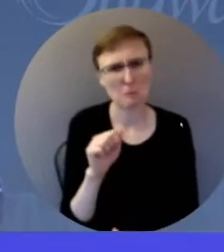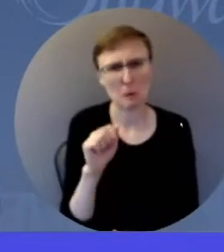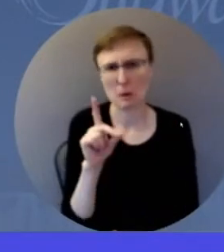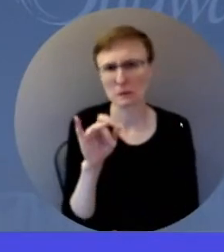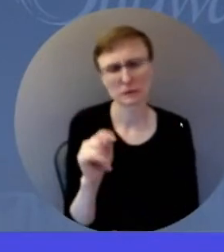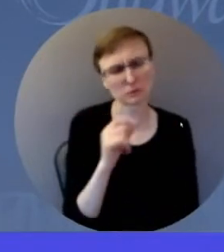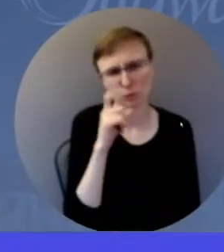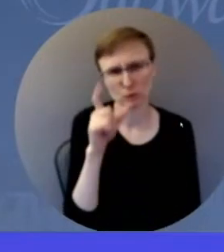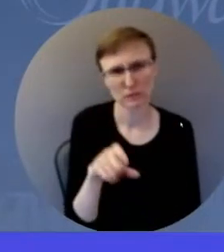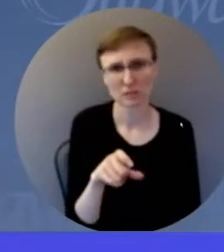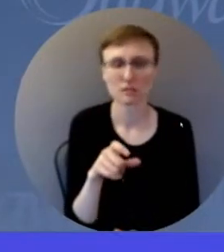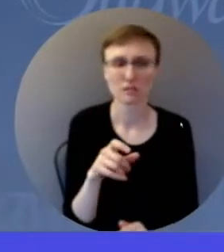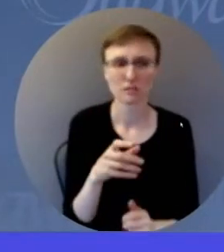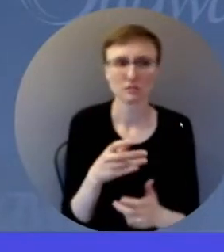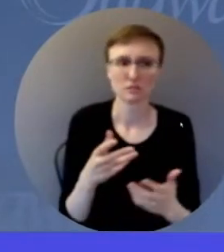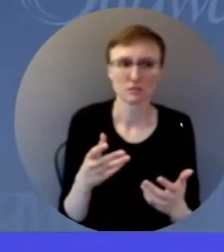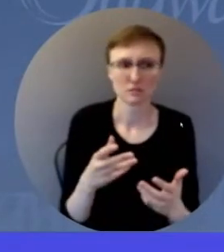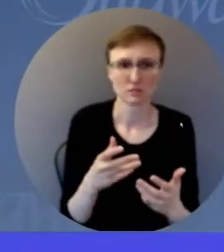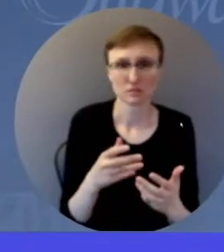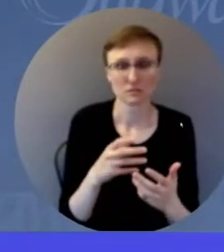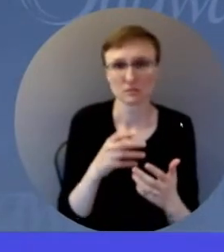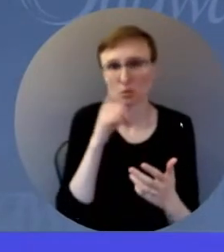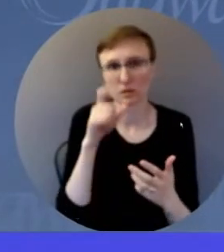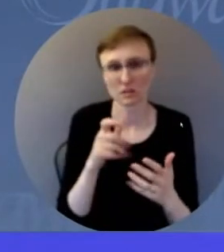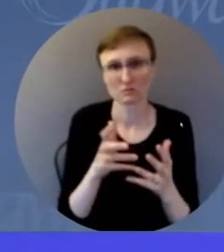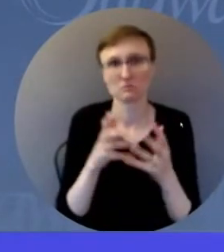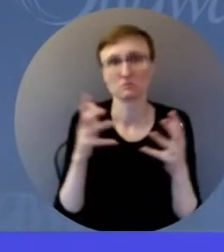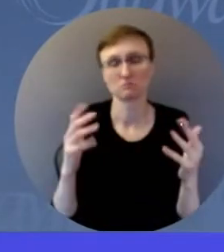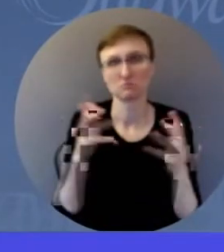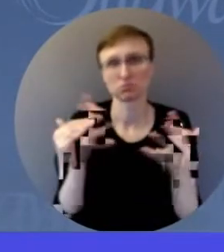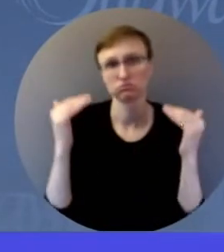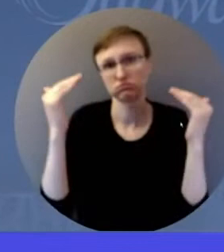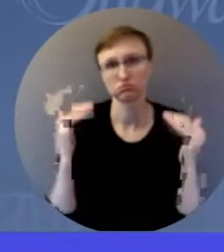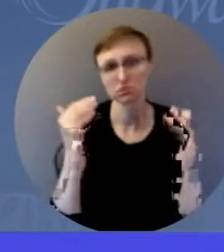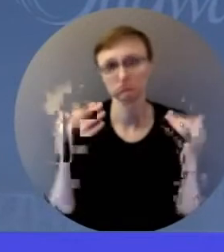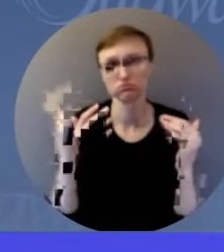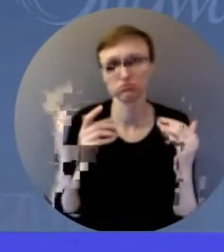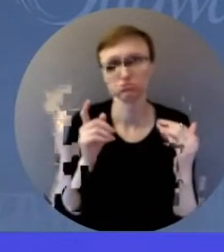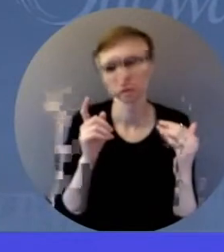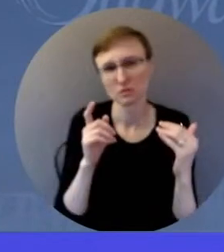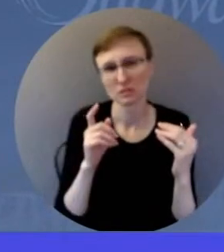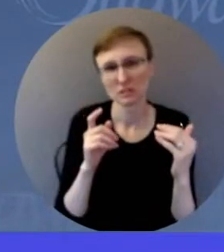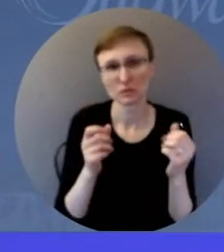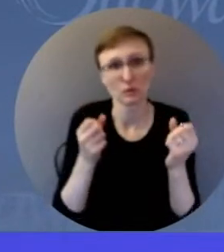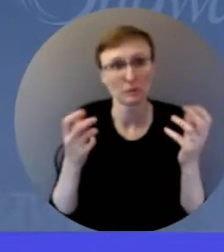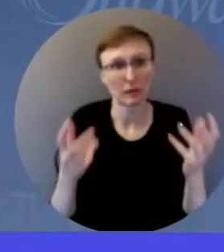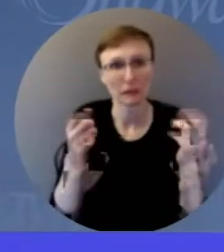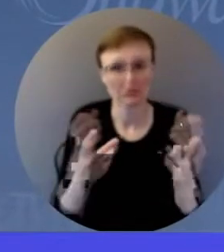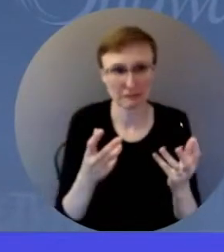down and not have enough resources to do the actual audits if you're doing too many of these